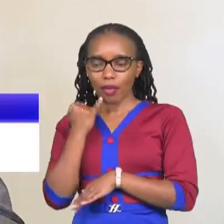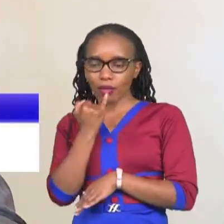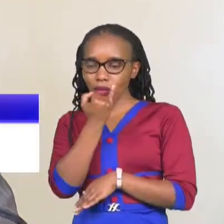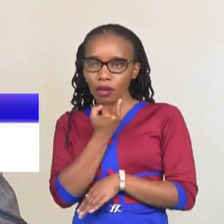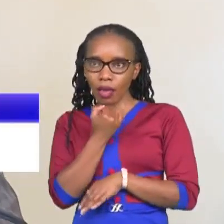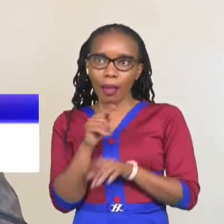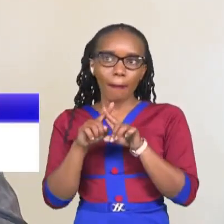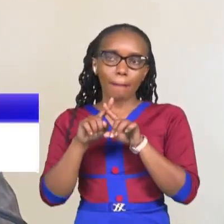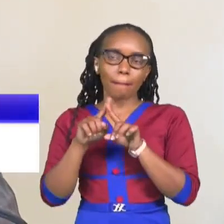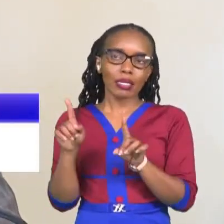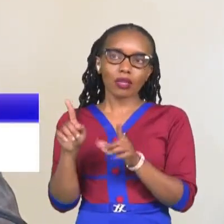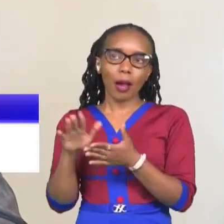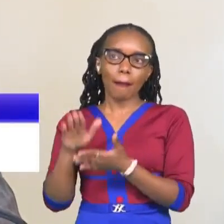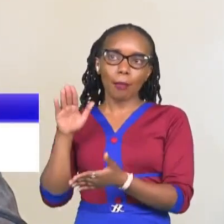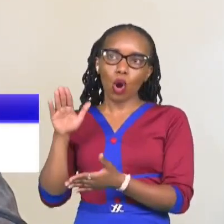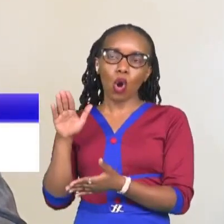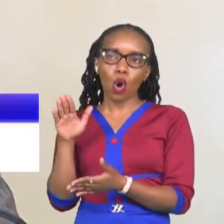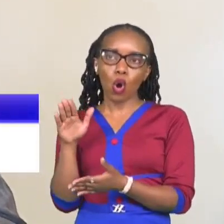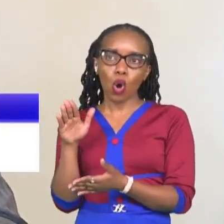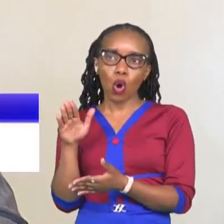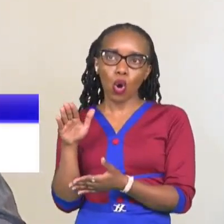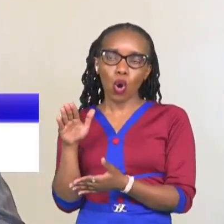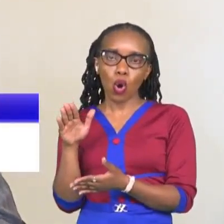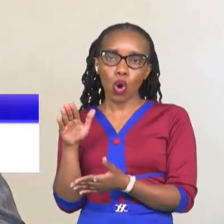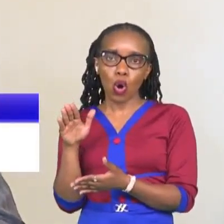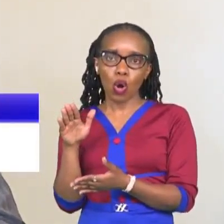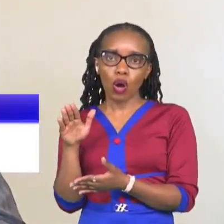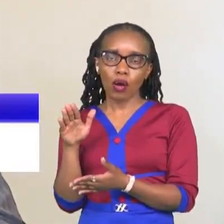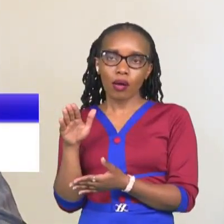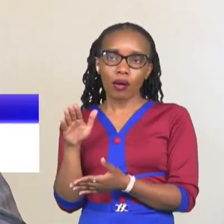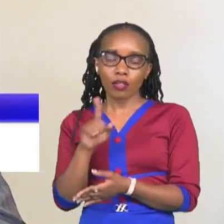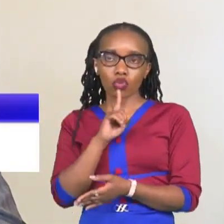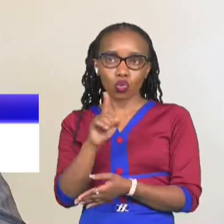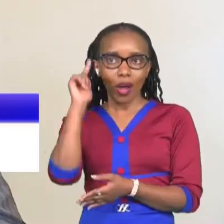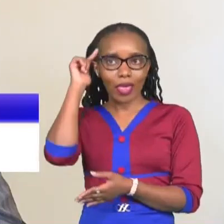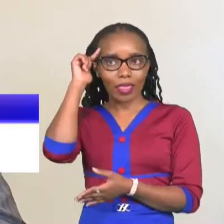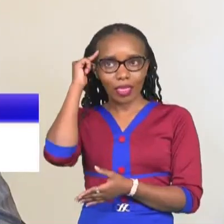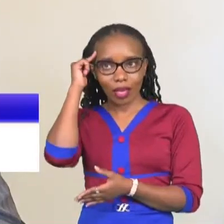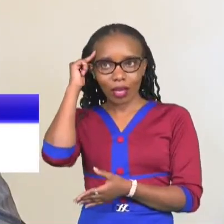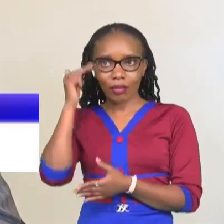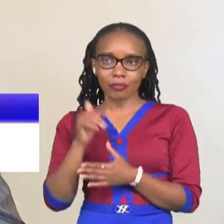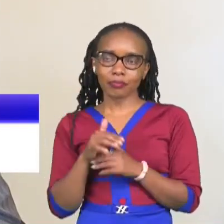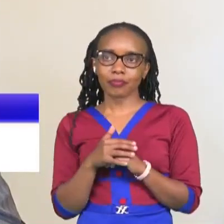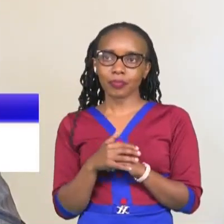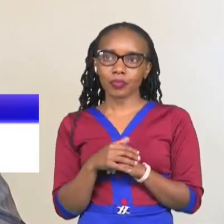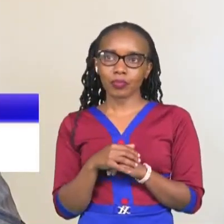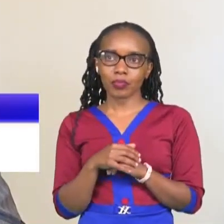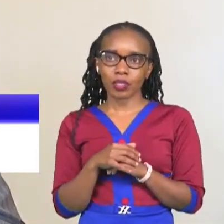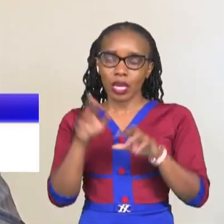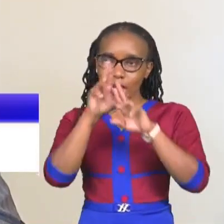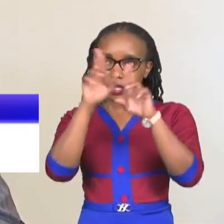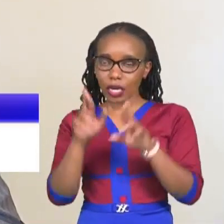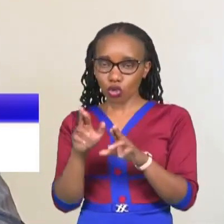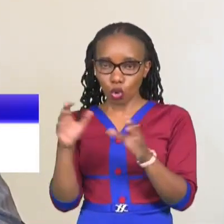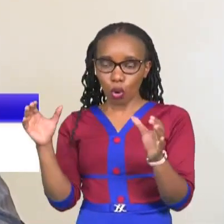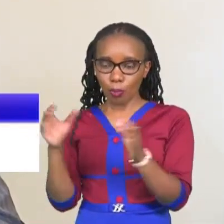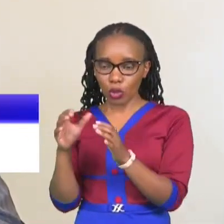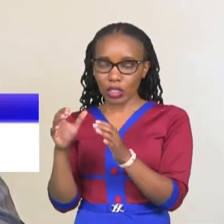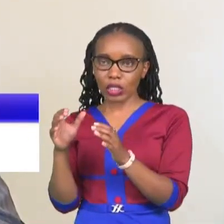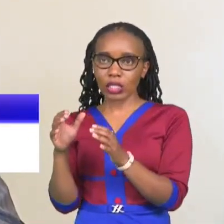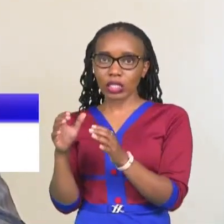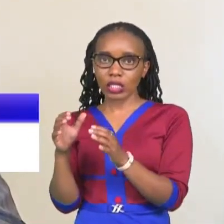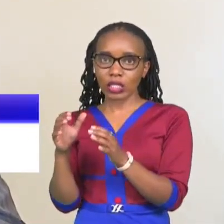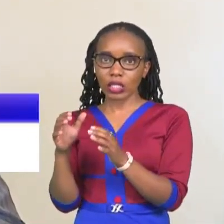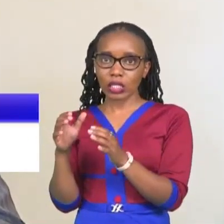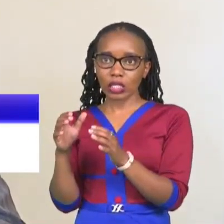very much more, you know, when you looked at it? So I think the international community will